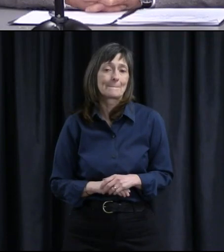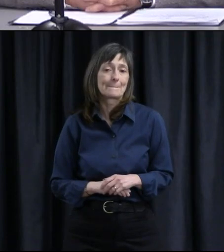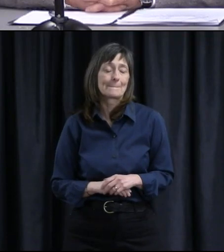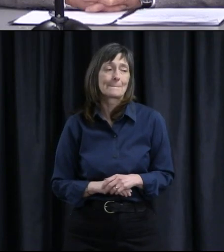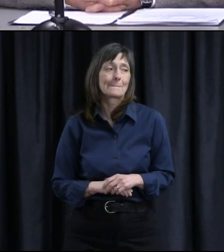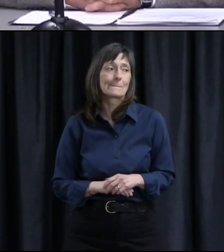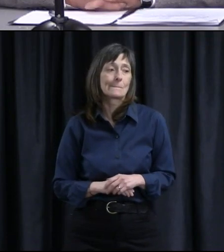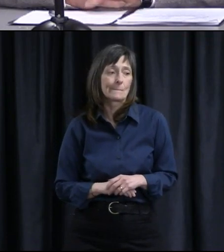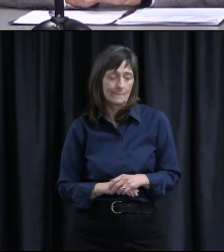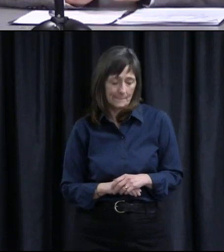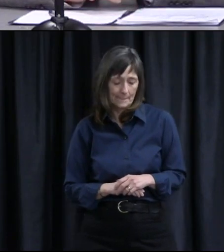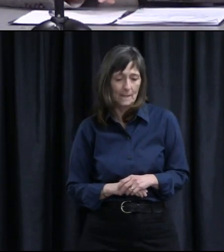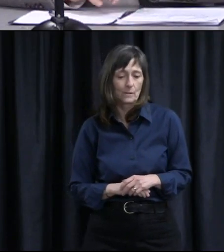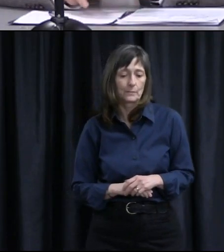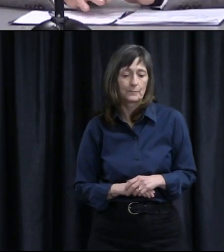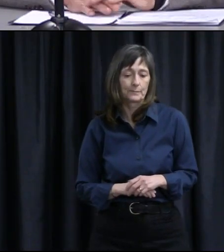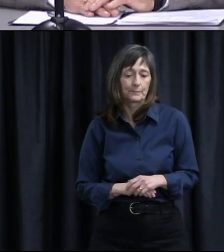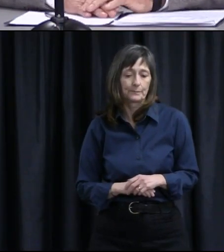Thank you.